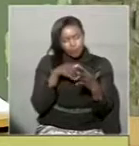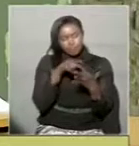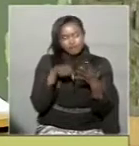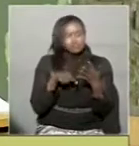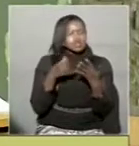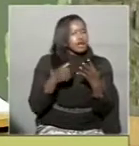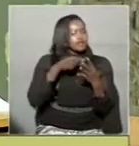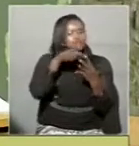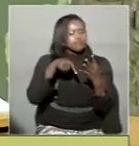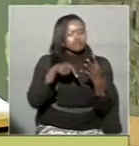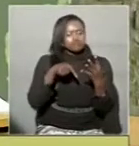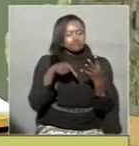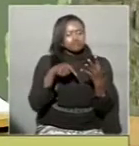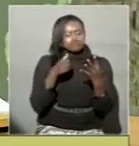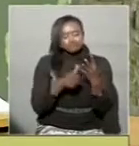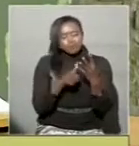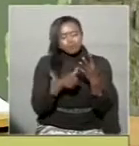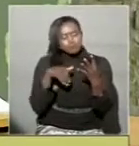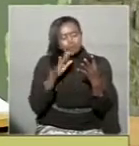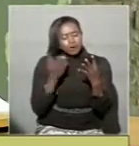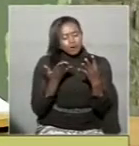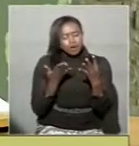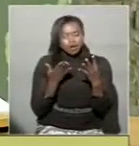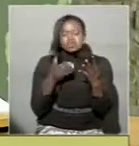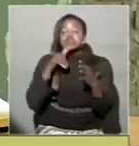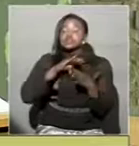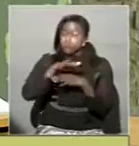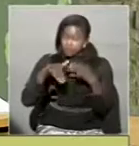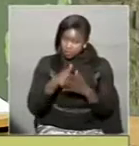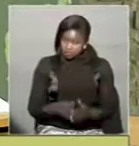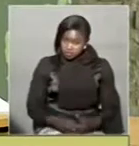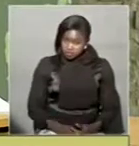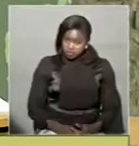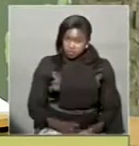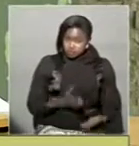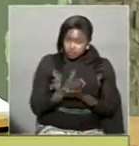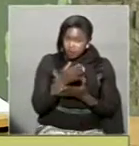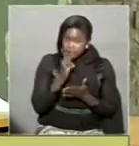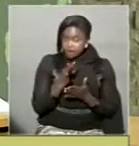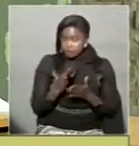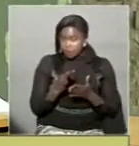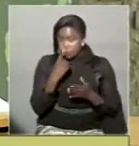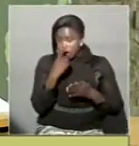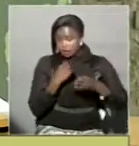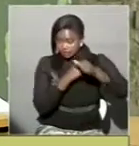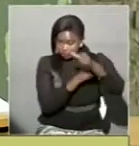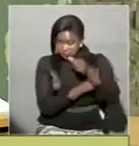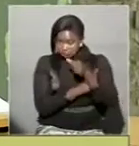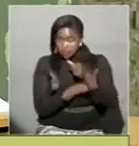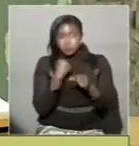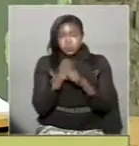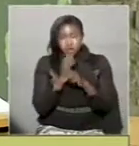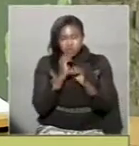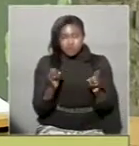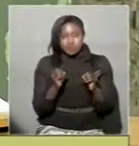problems? Almost all of them. Really? Actually, when more than one pillar is not functional, then the